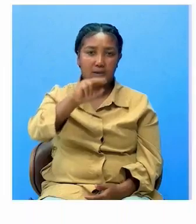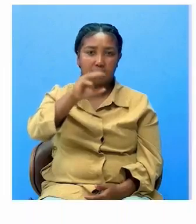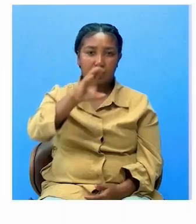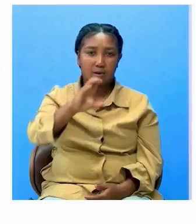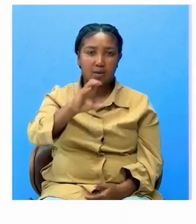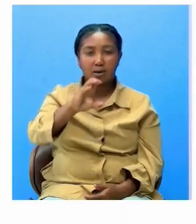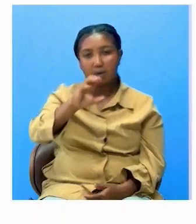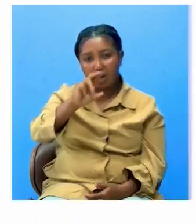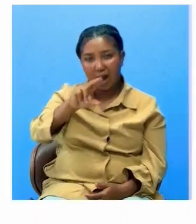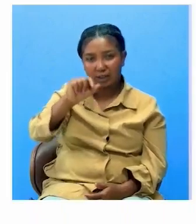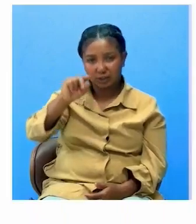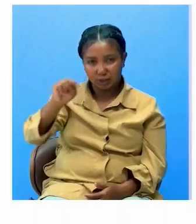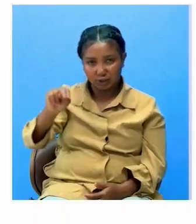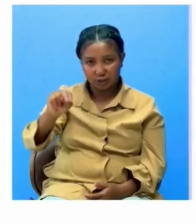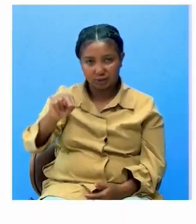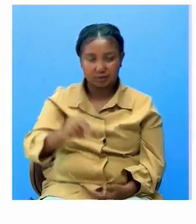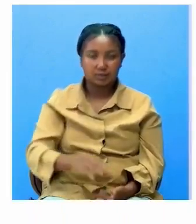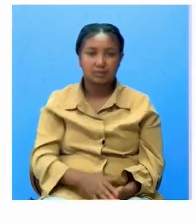Contractions are